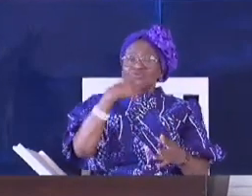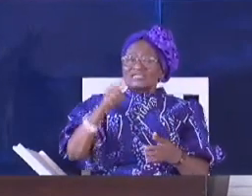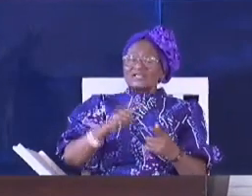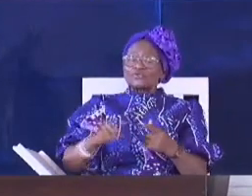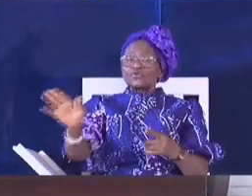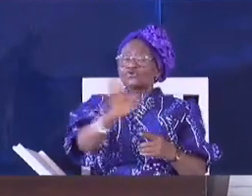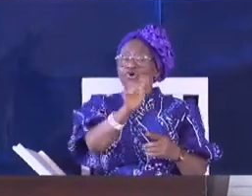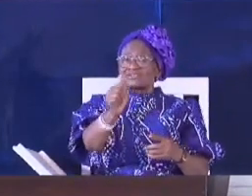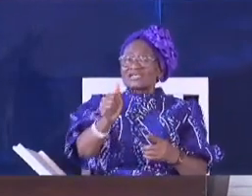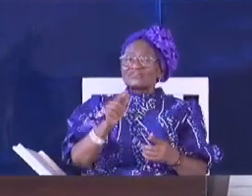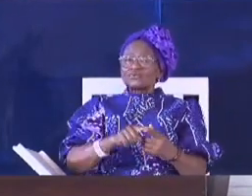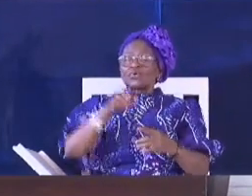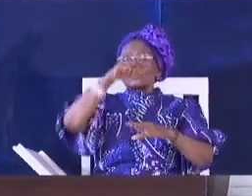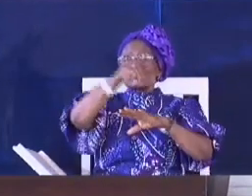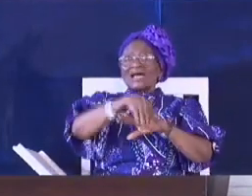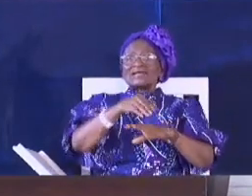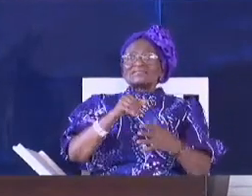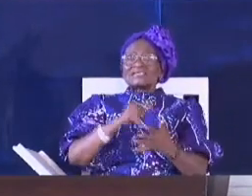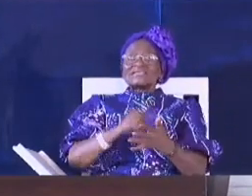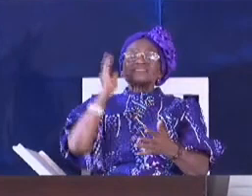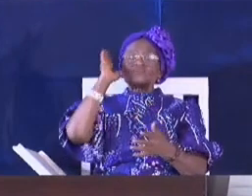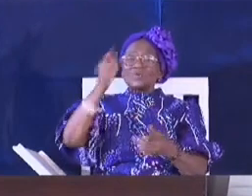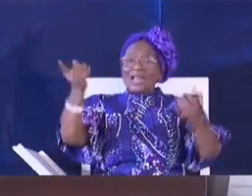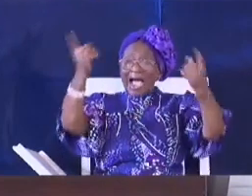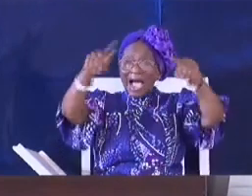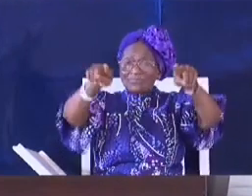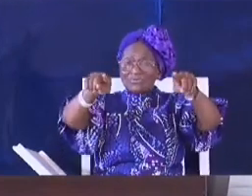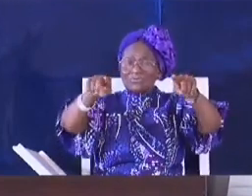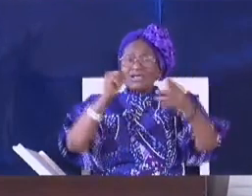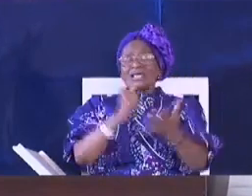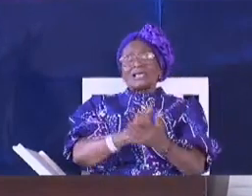tonight, it's going to happen.